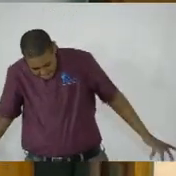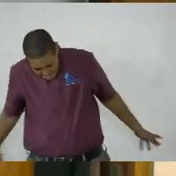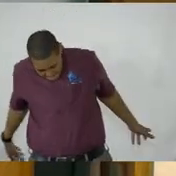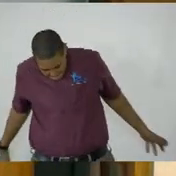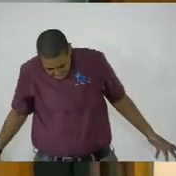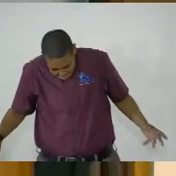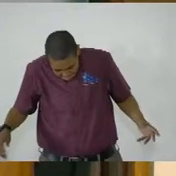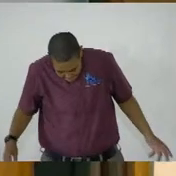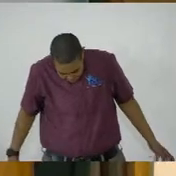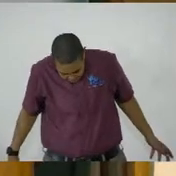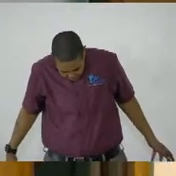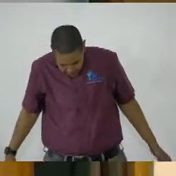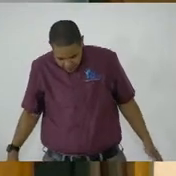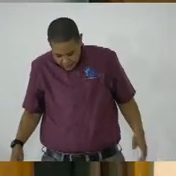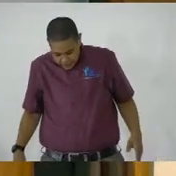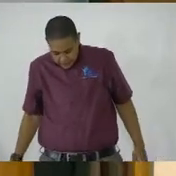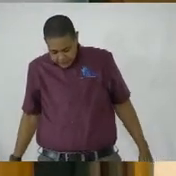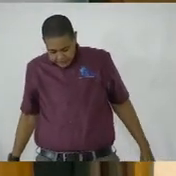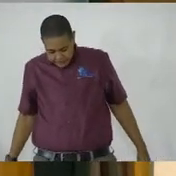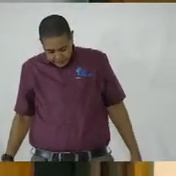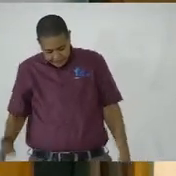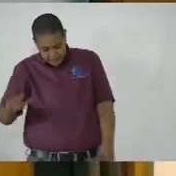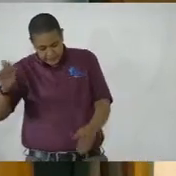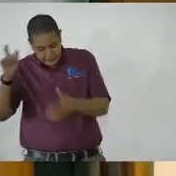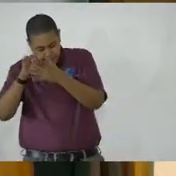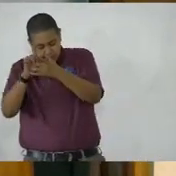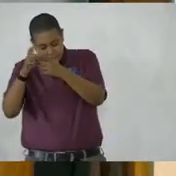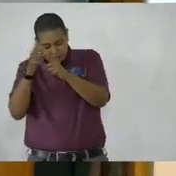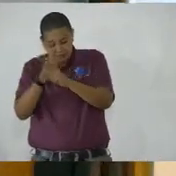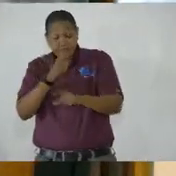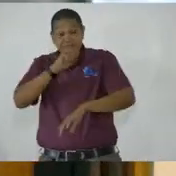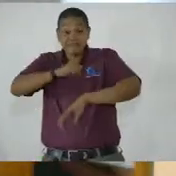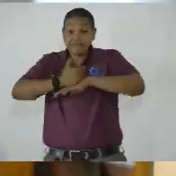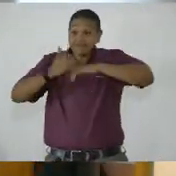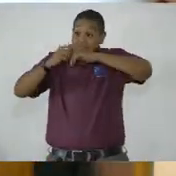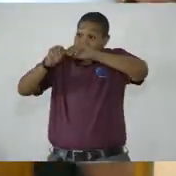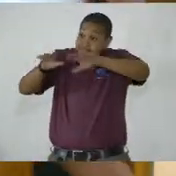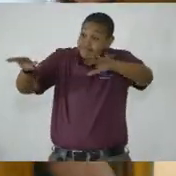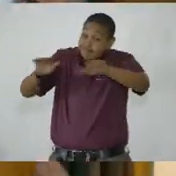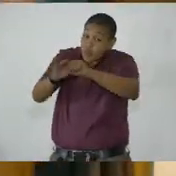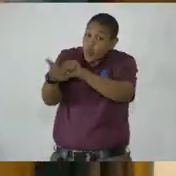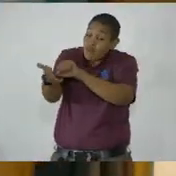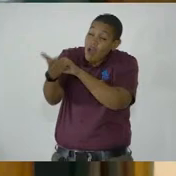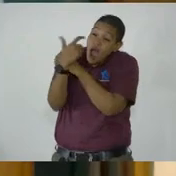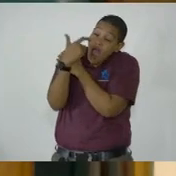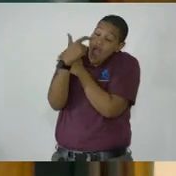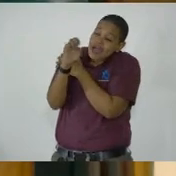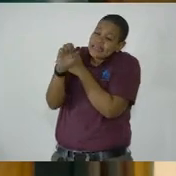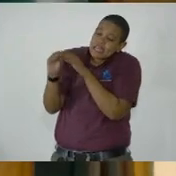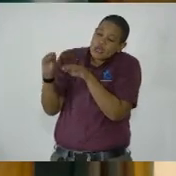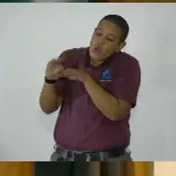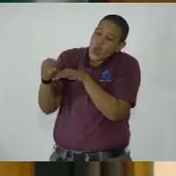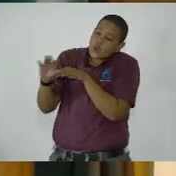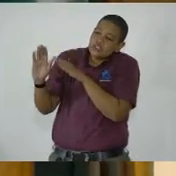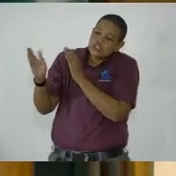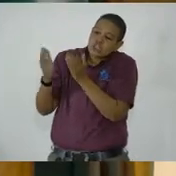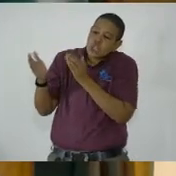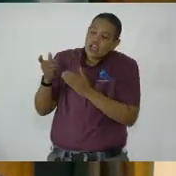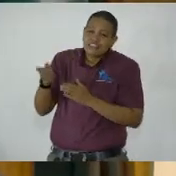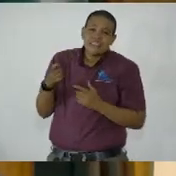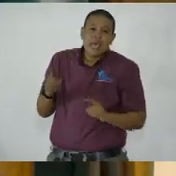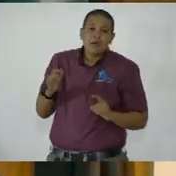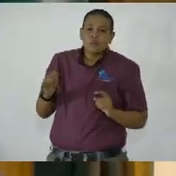Another innovation, Madam Speaker, introduced by the division during the onset of the pandemic is its e-counseling service,